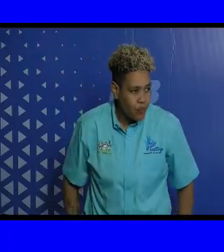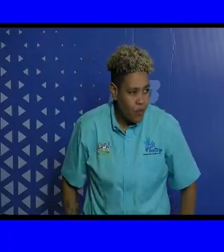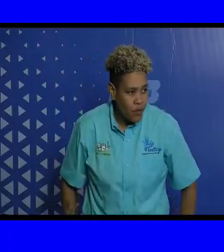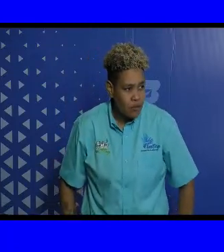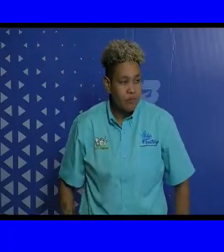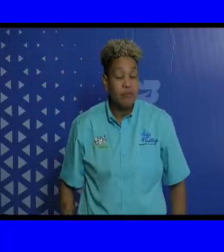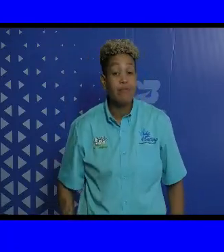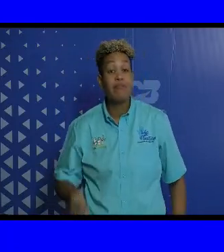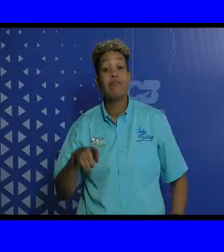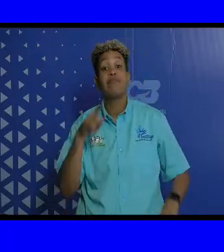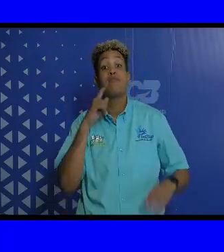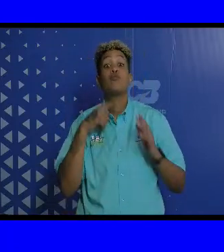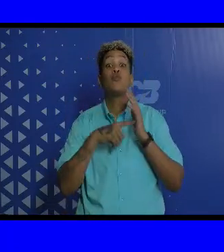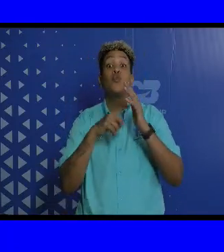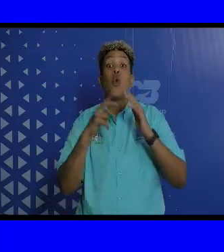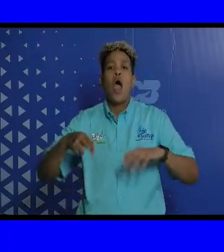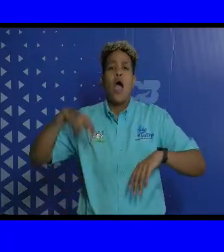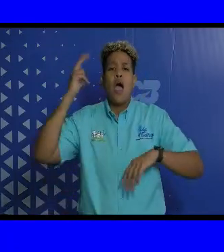annum.